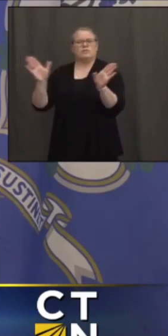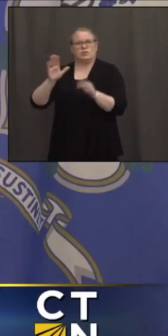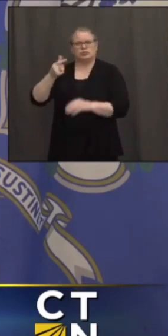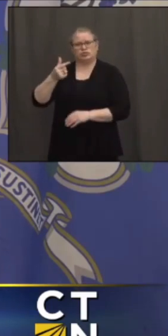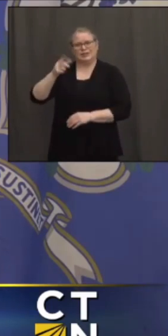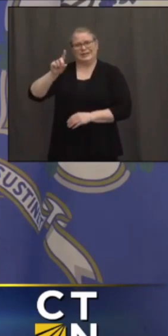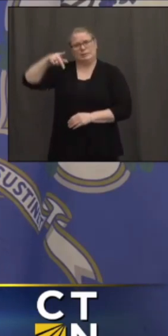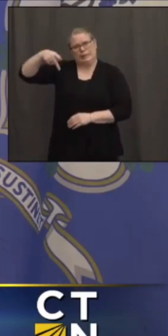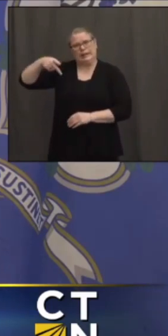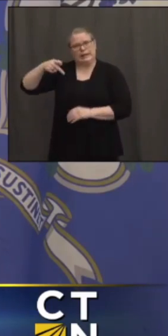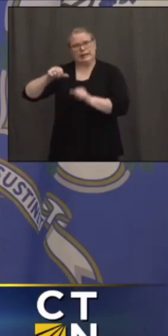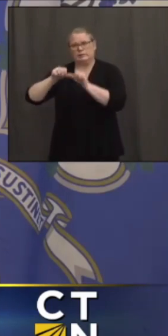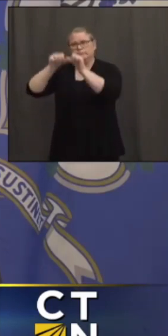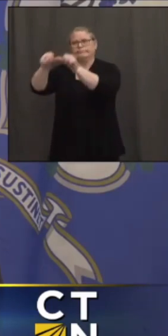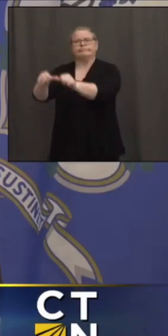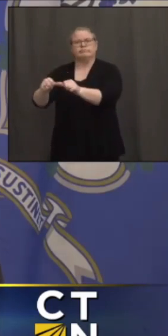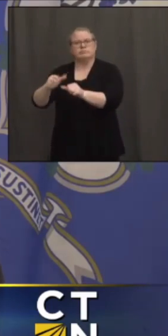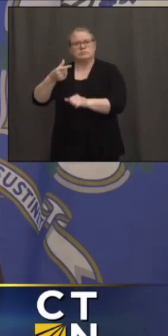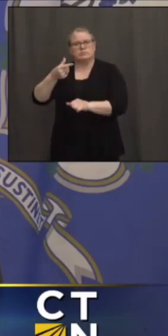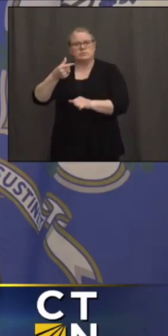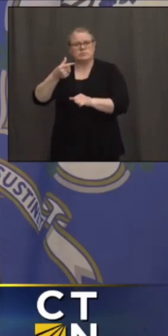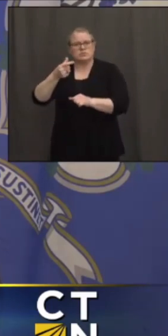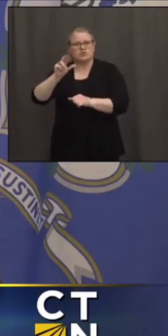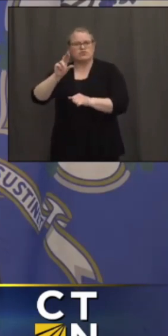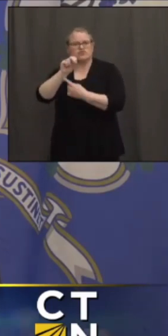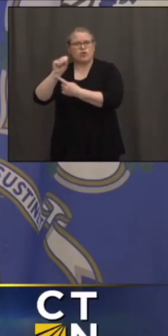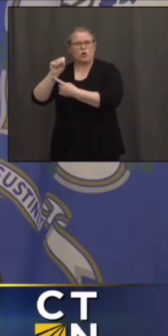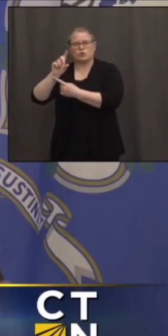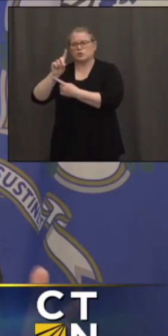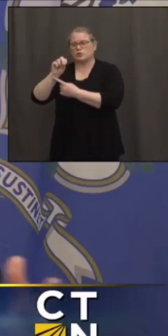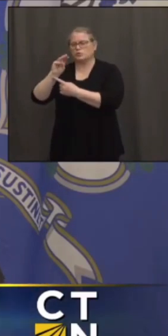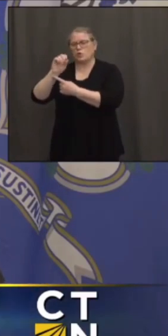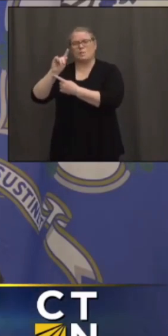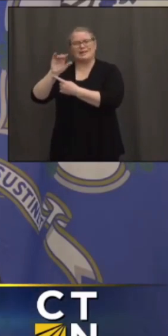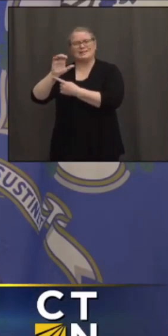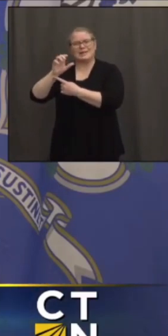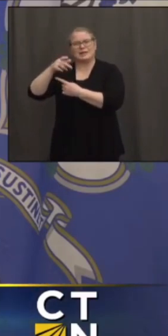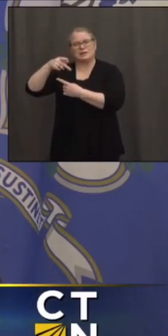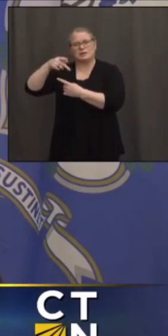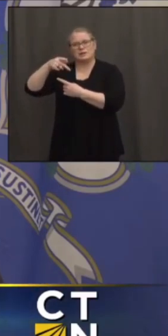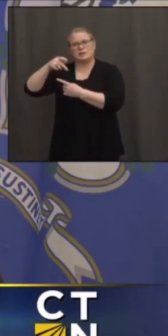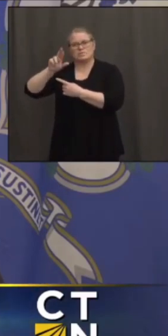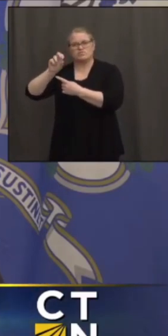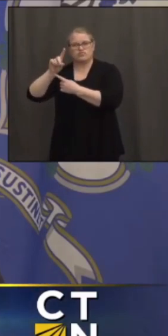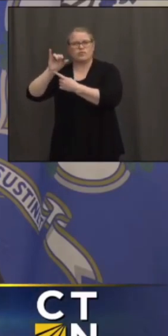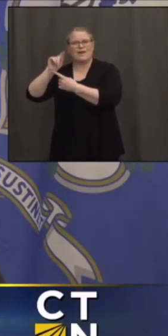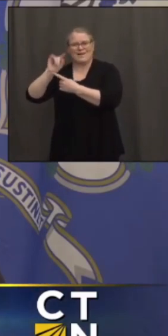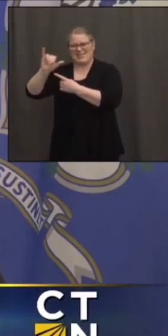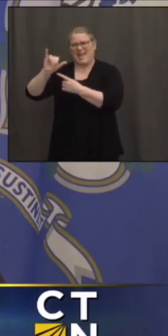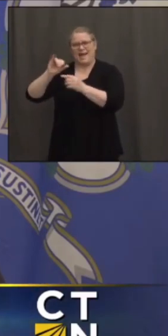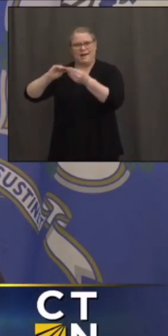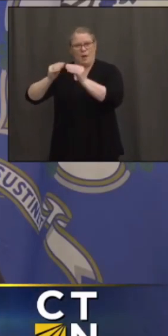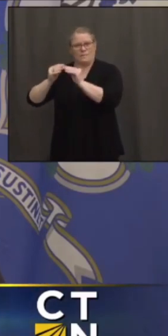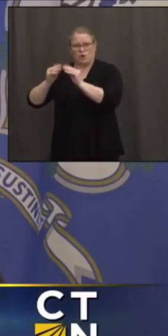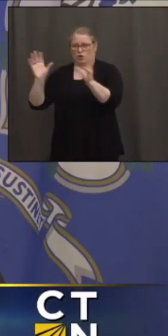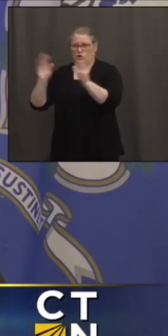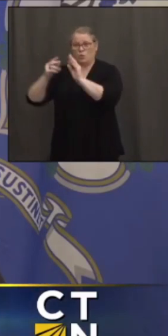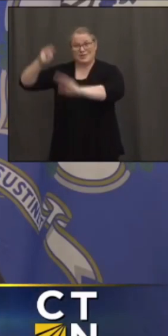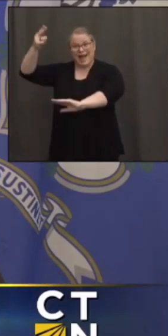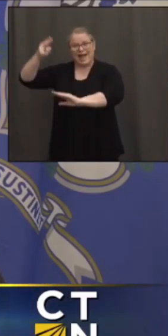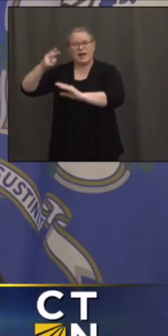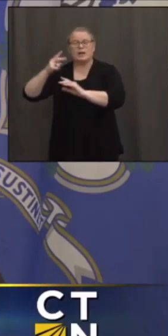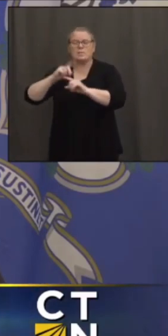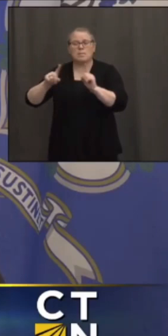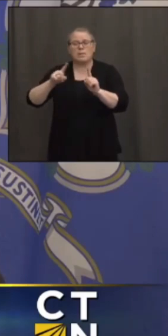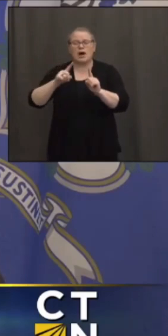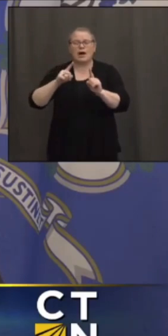of the pandemic. And you can say maybe I've been a little cautious as we reopen, the service economy, but I think you can see